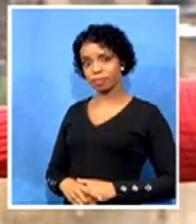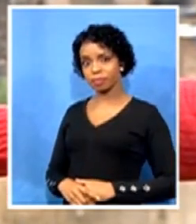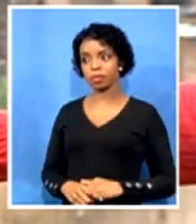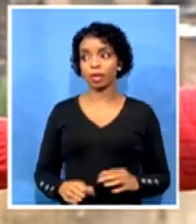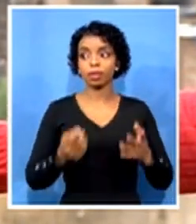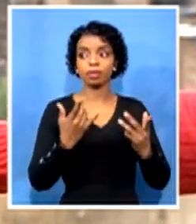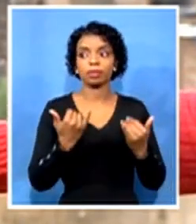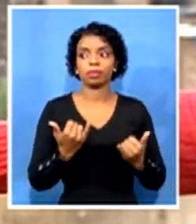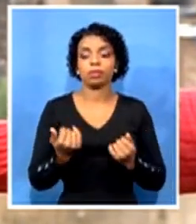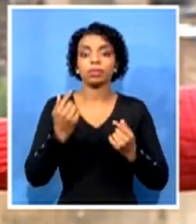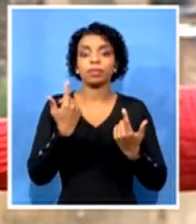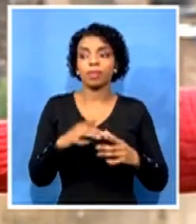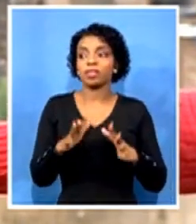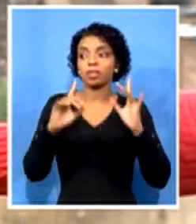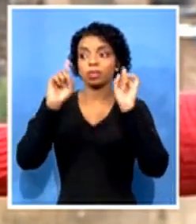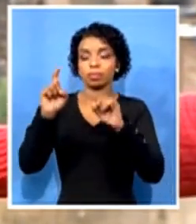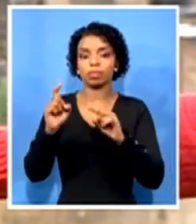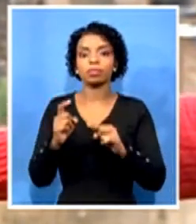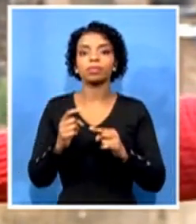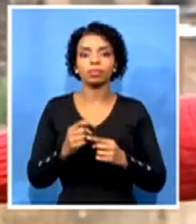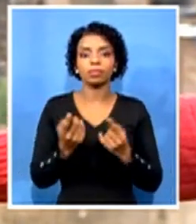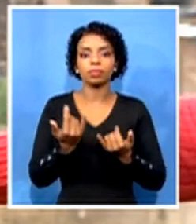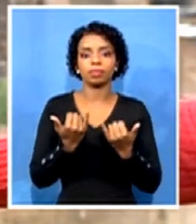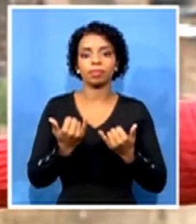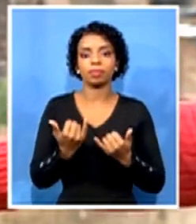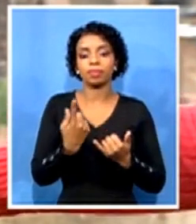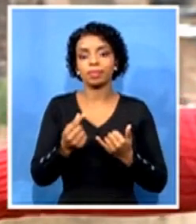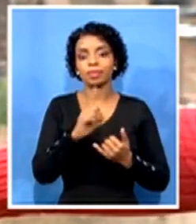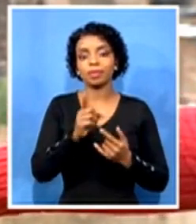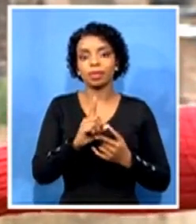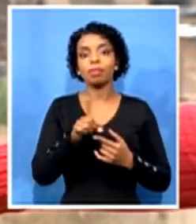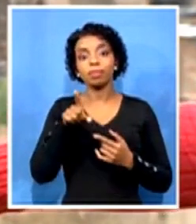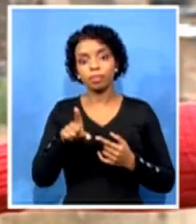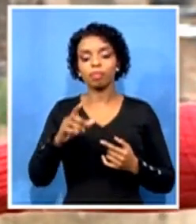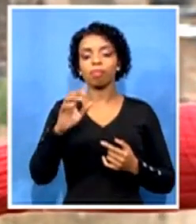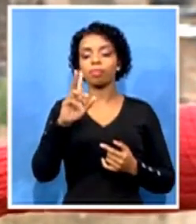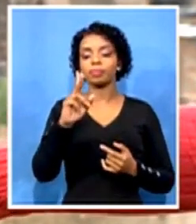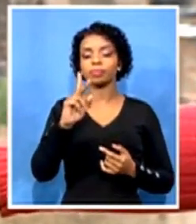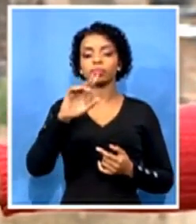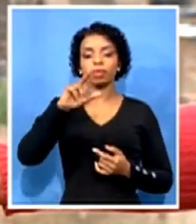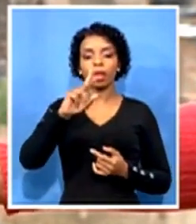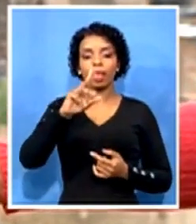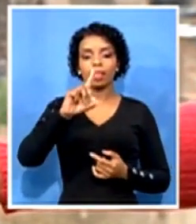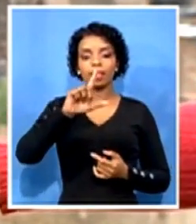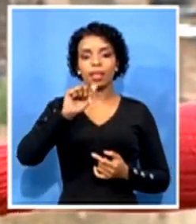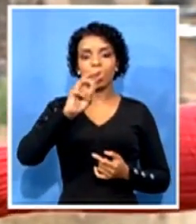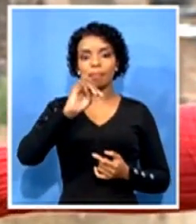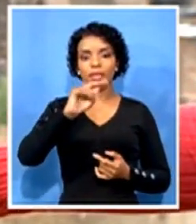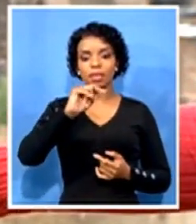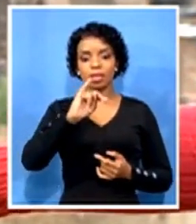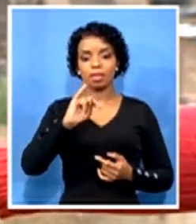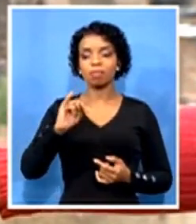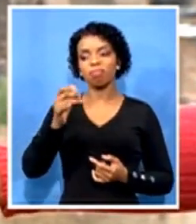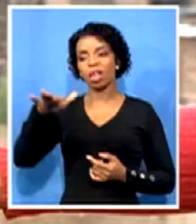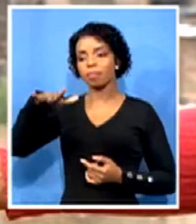of Soweto. This is in Klipspruit and Dlamini, where we had trees that had fallen, and also parts of Florida